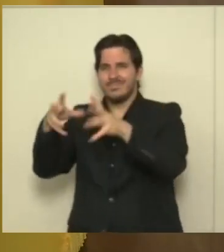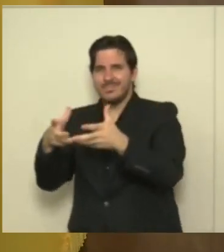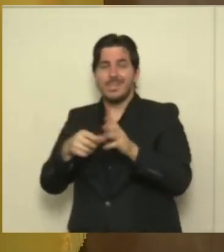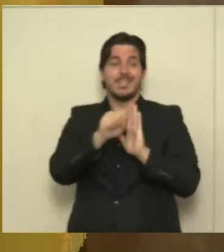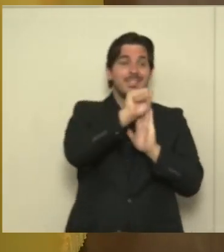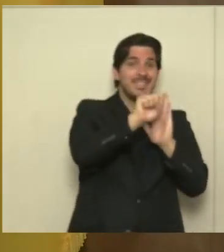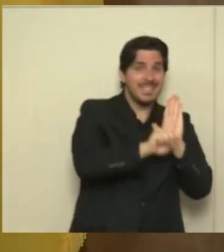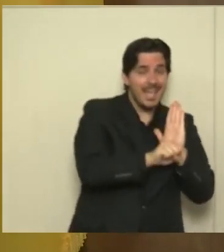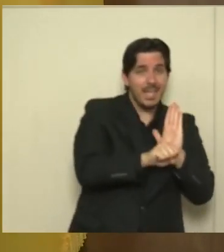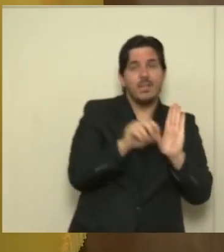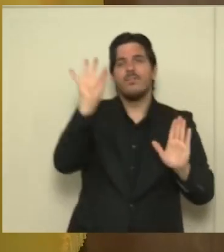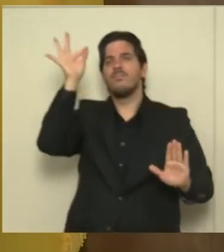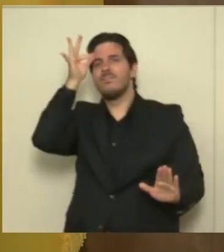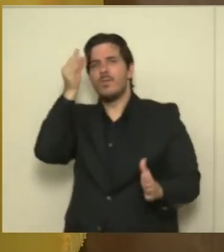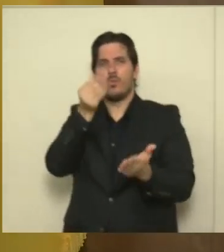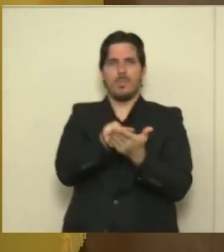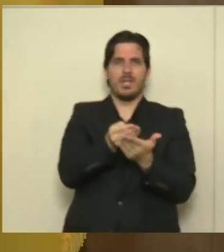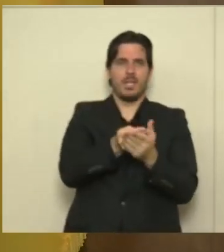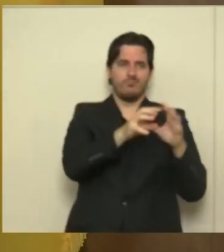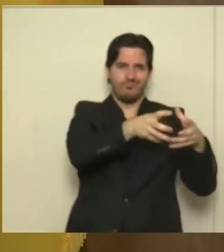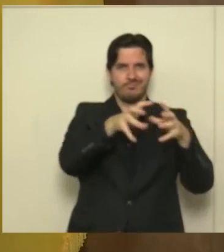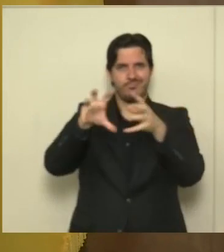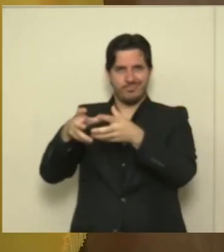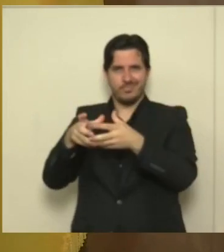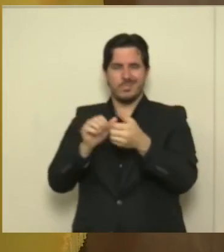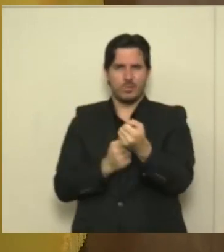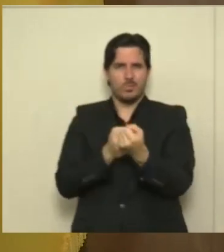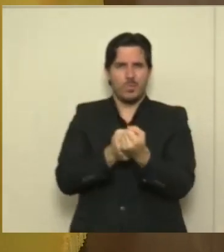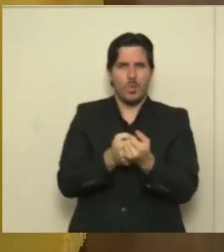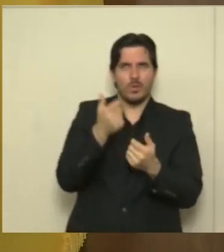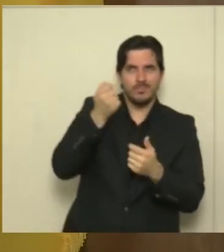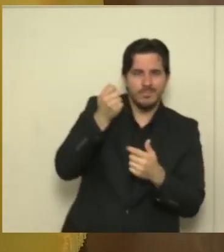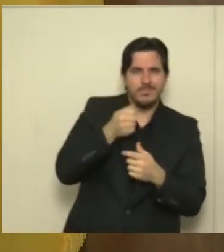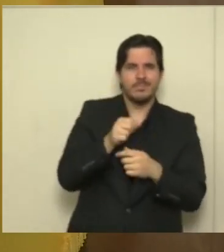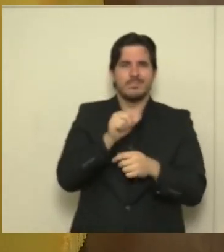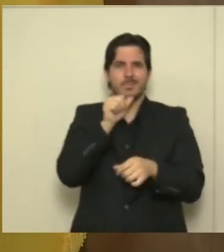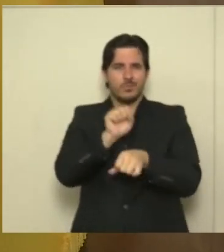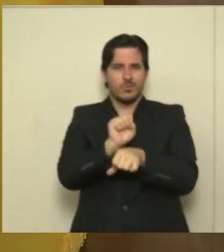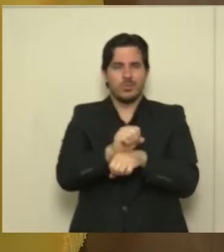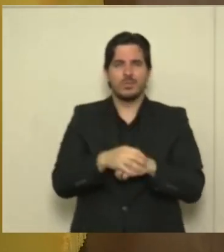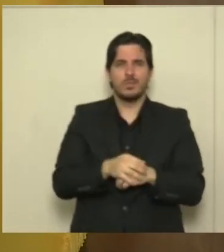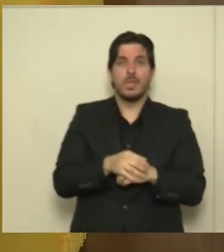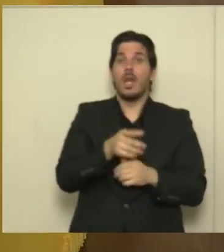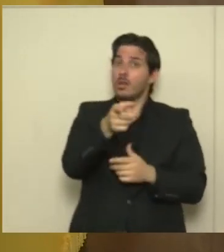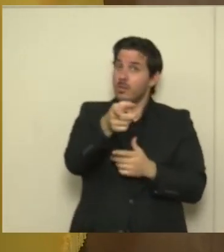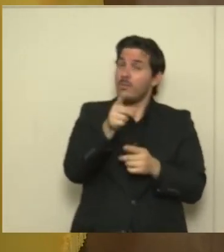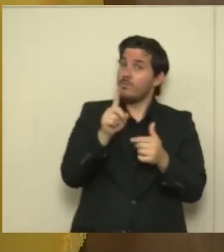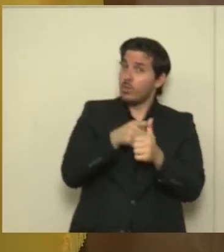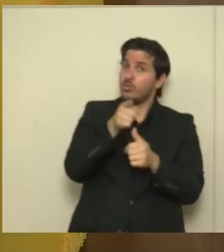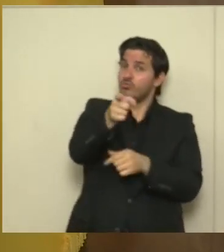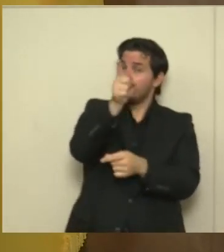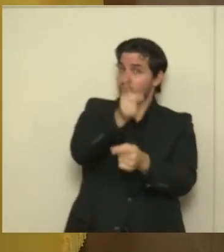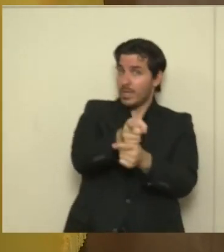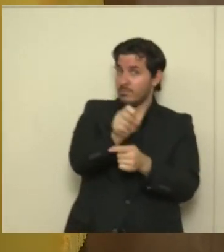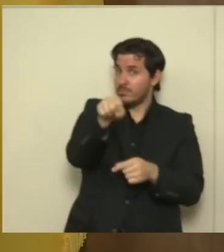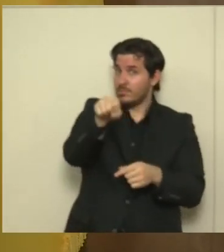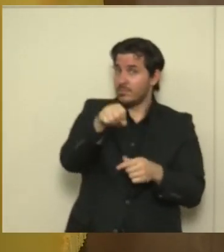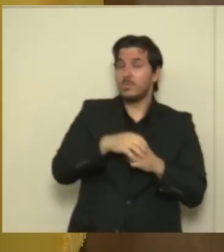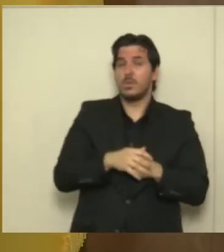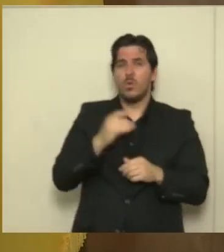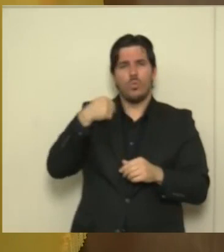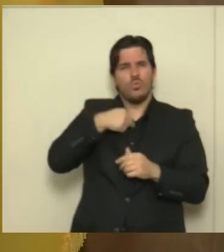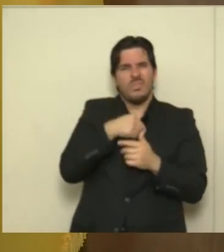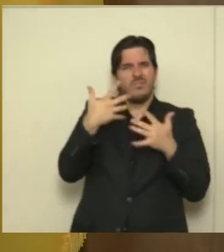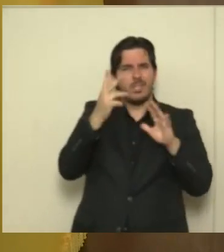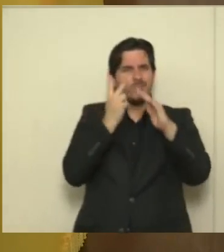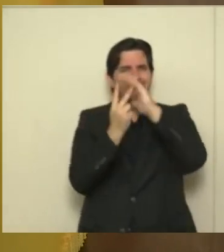federal. And you're correct, and it's accurate that we knew that we were going to deplete the available resources